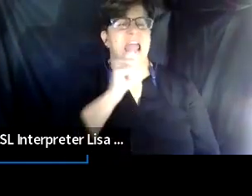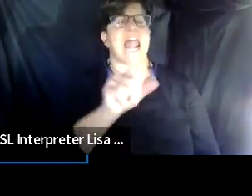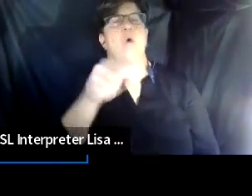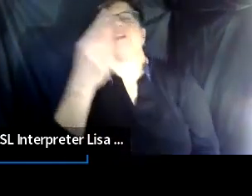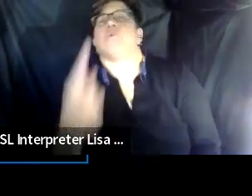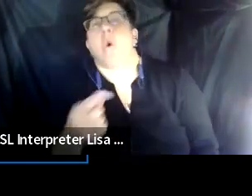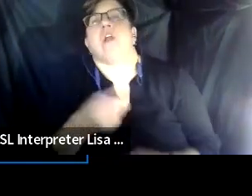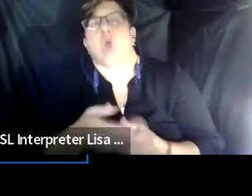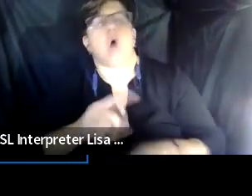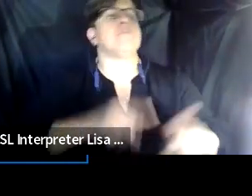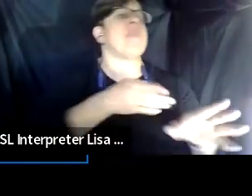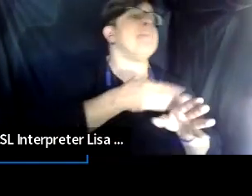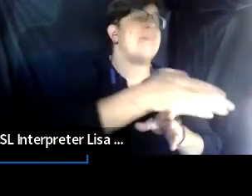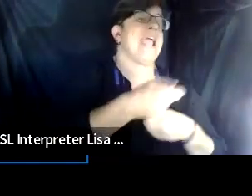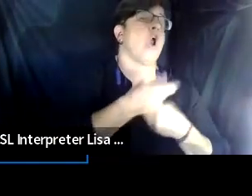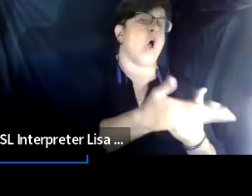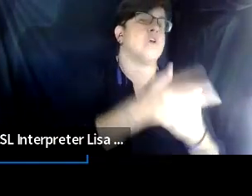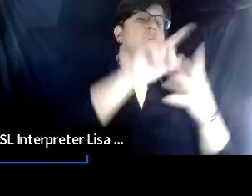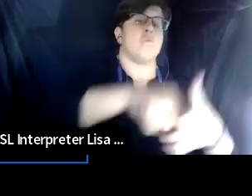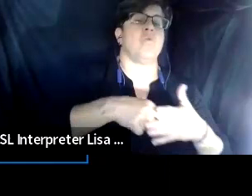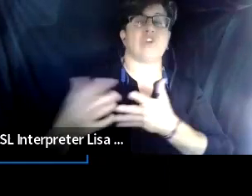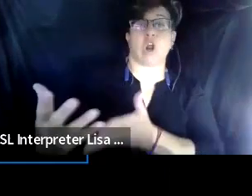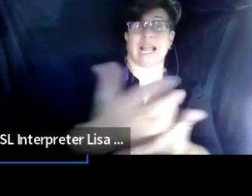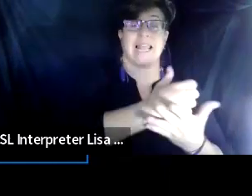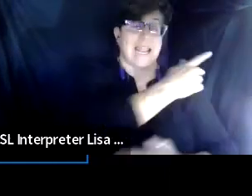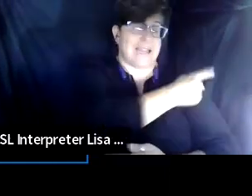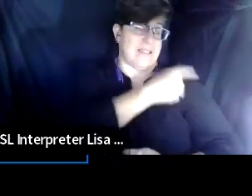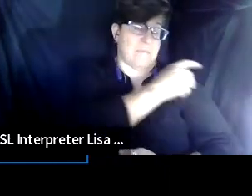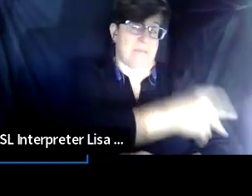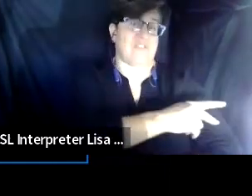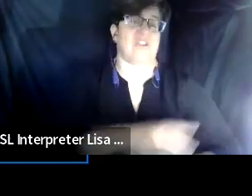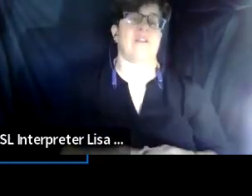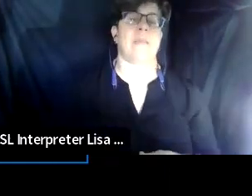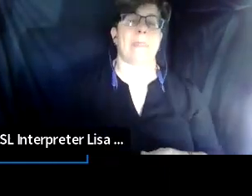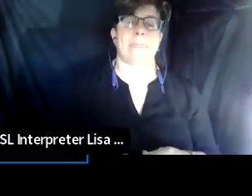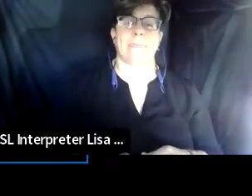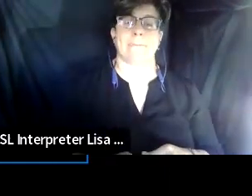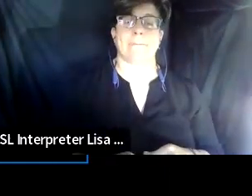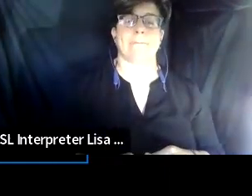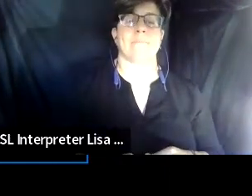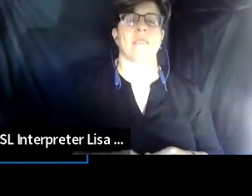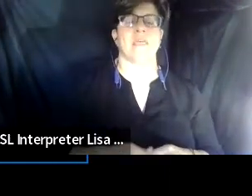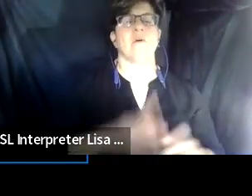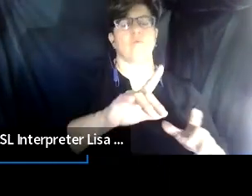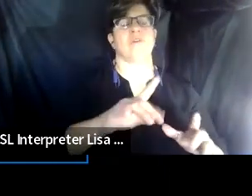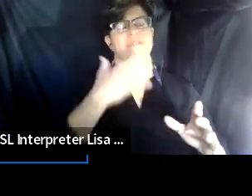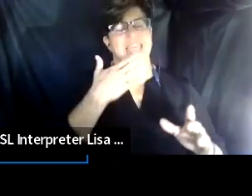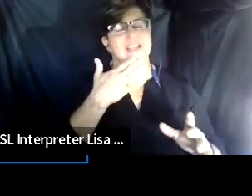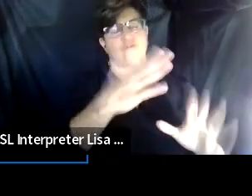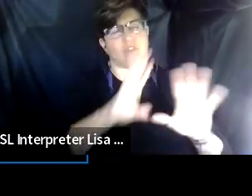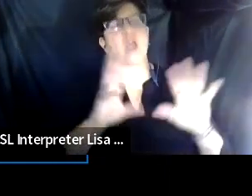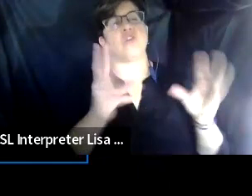in our population, we started collecting these patients, again, through the efforts of the consortium. And thanks to these efforts, we have now more